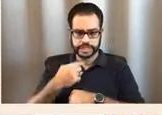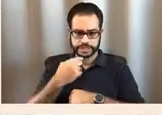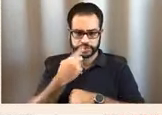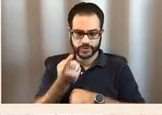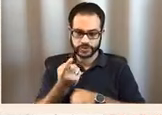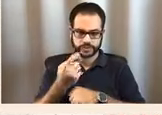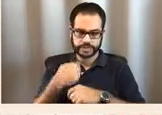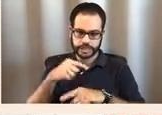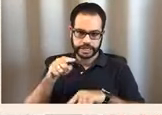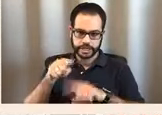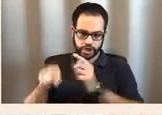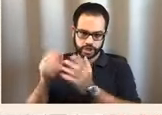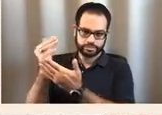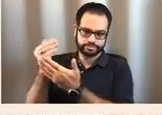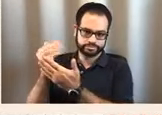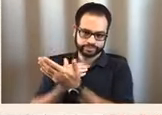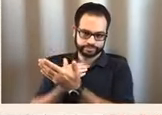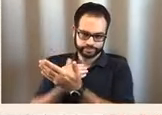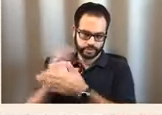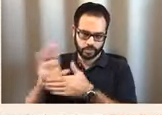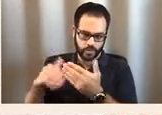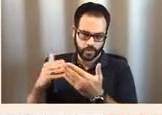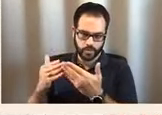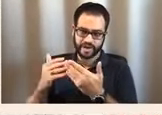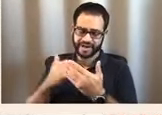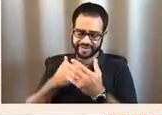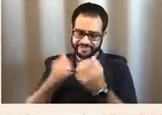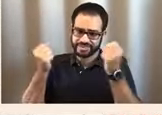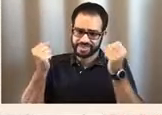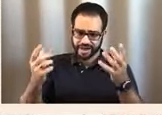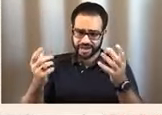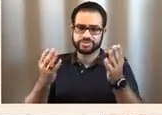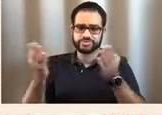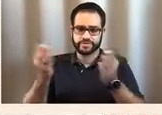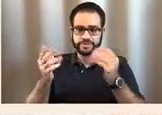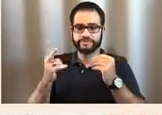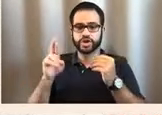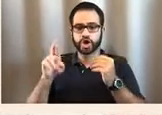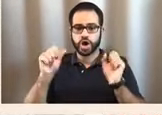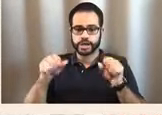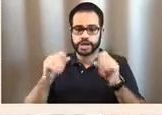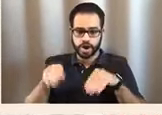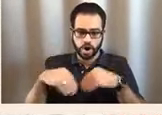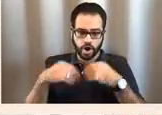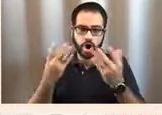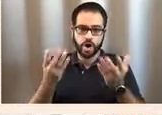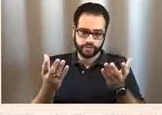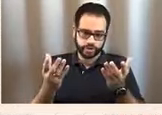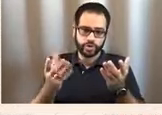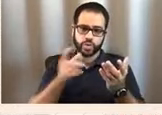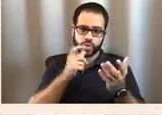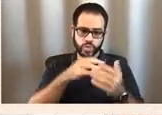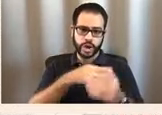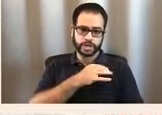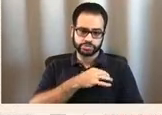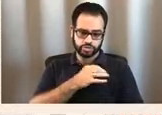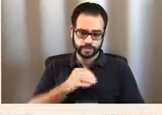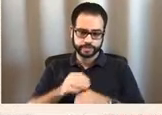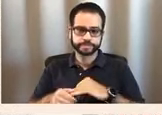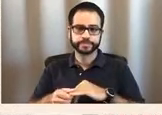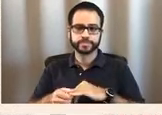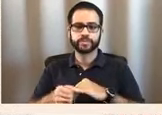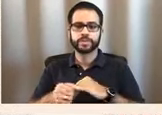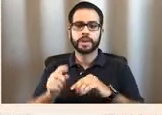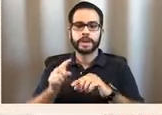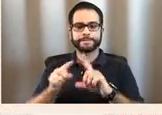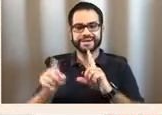all on a slide. There are a lot of services that VR can offer eligible adults and youth, but the slide gives